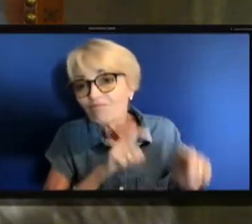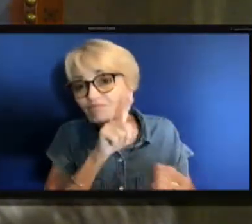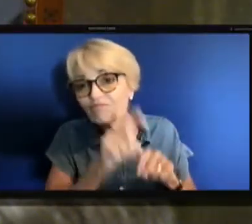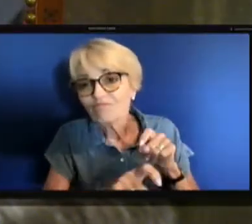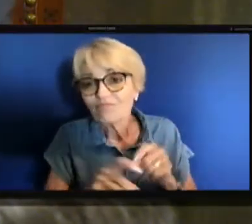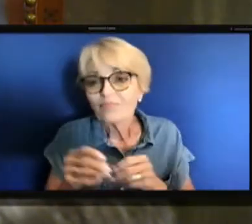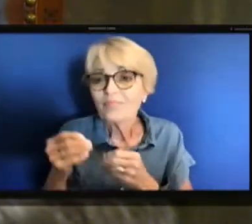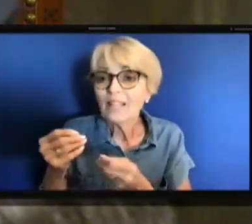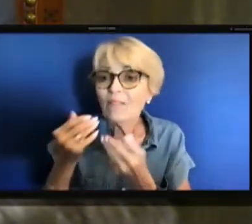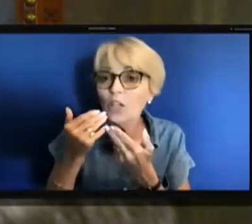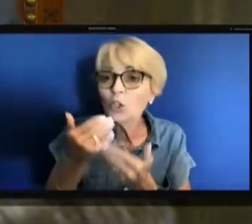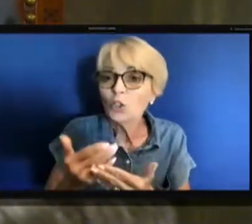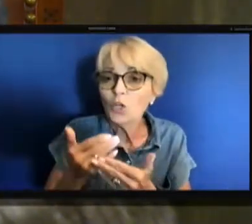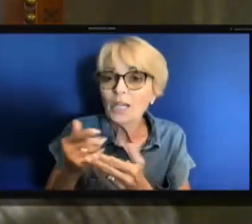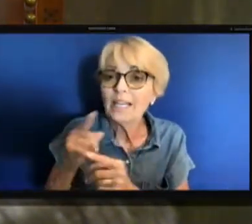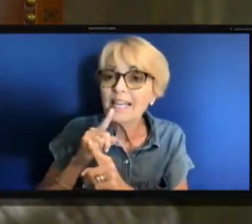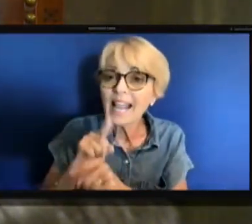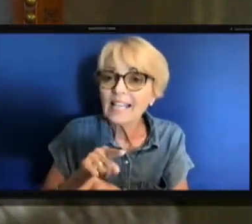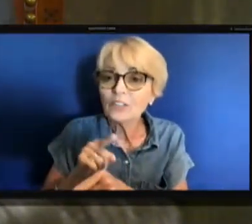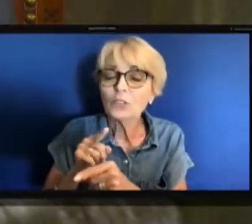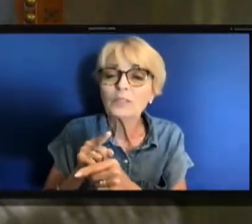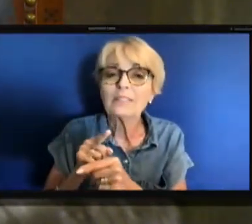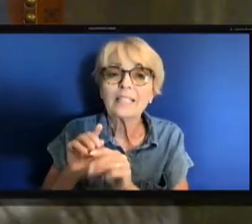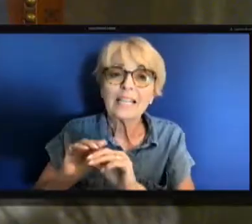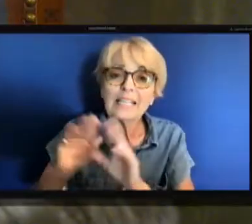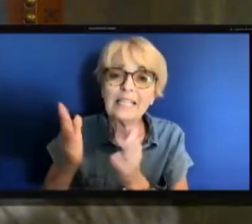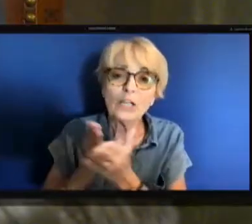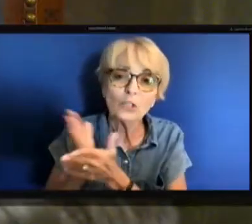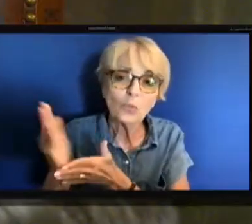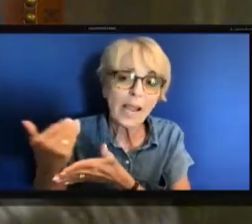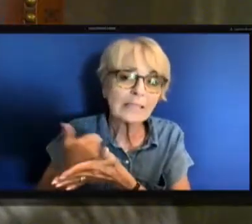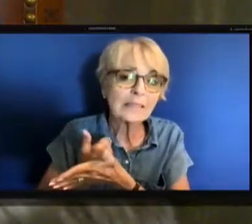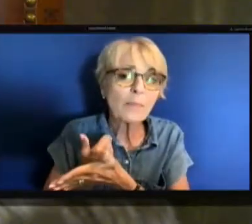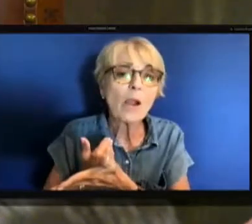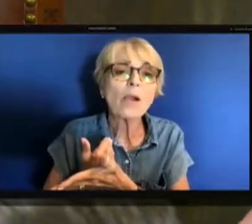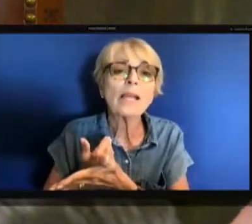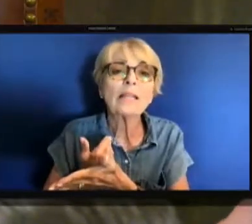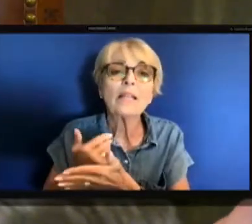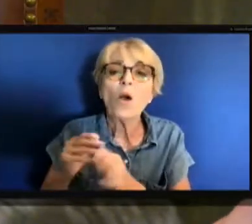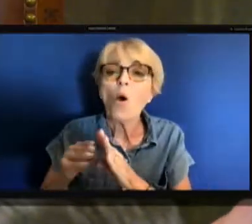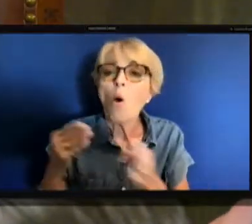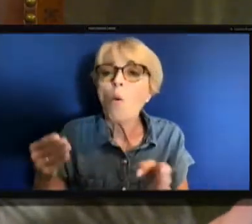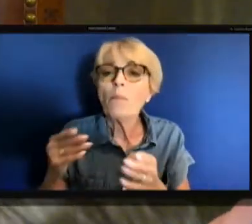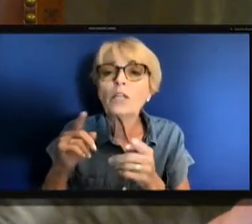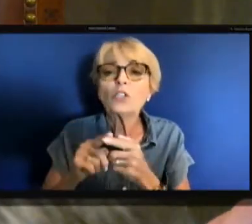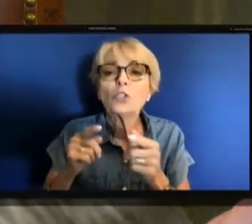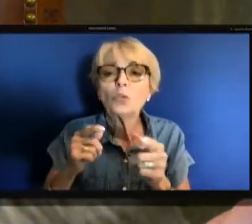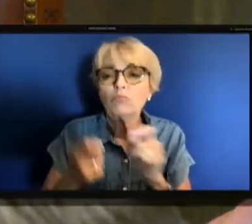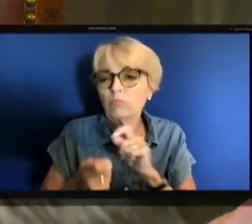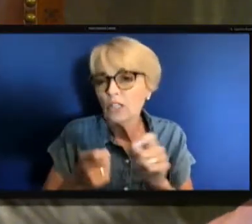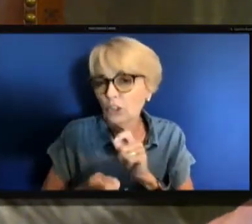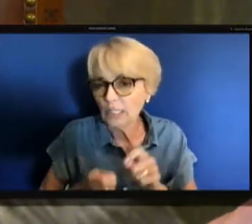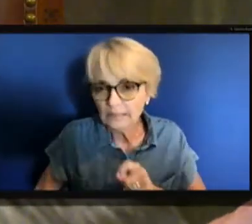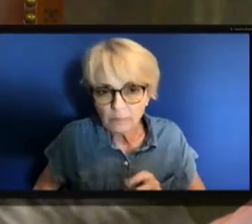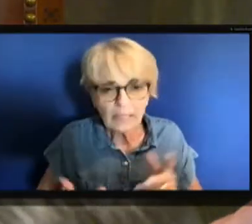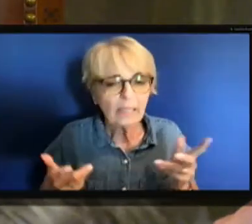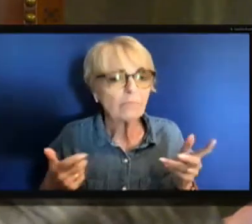being clear and transparent and open to adjustment. You know,